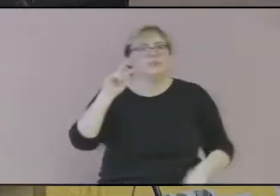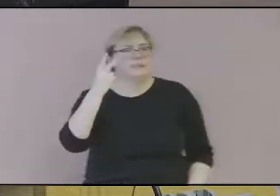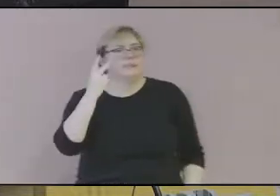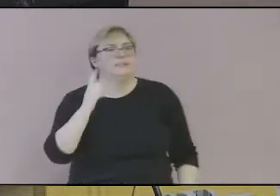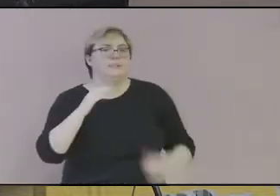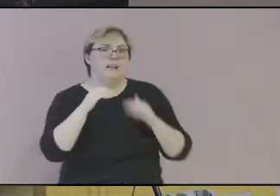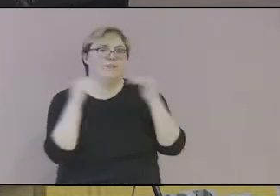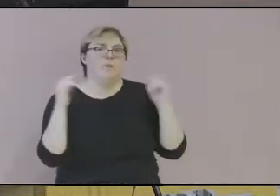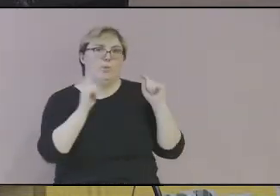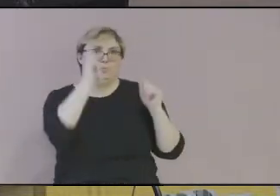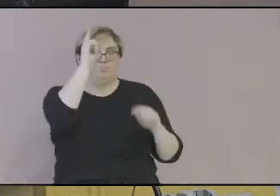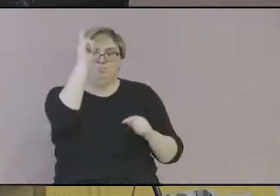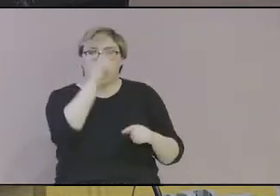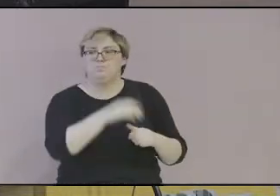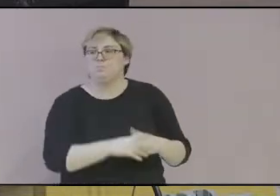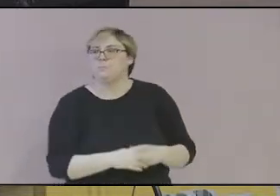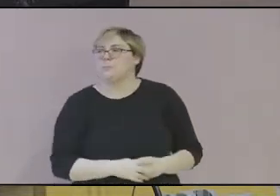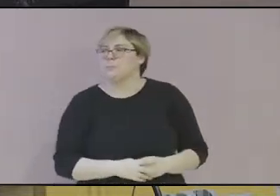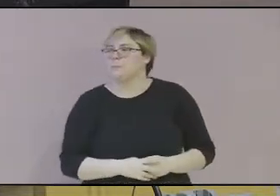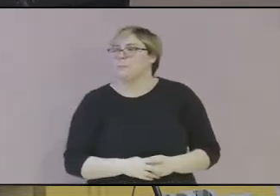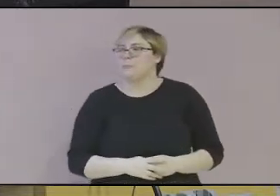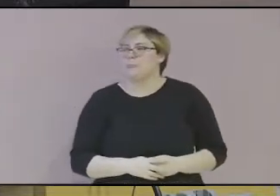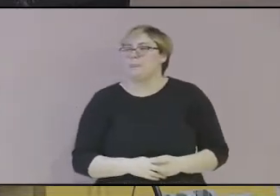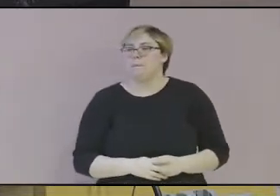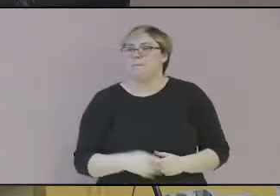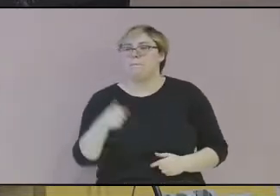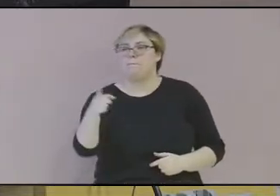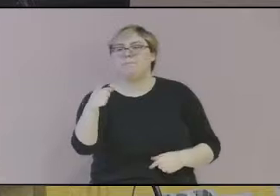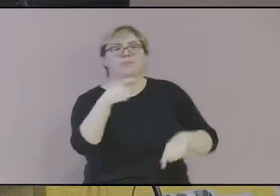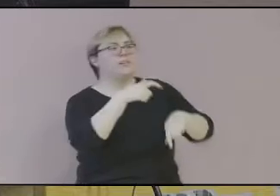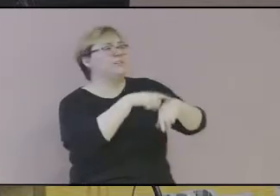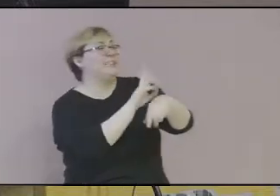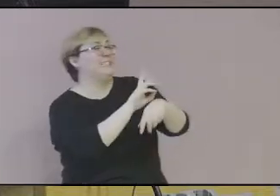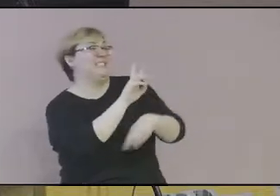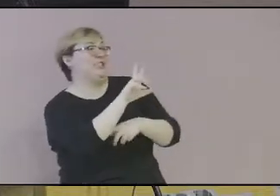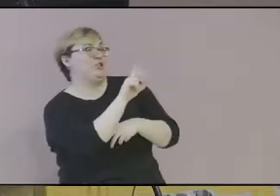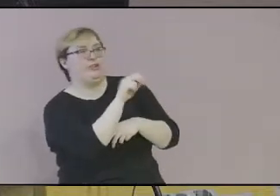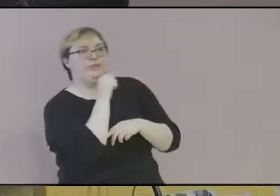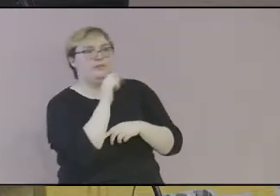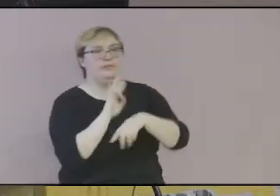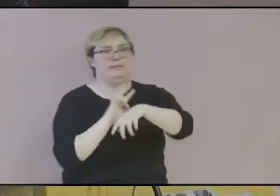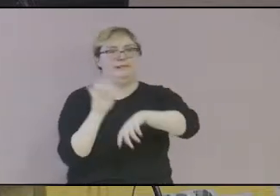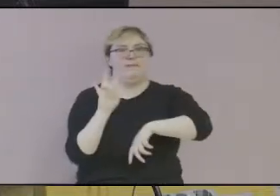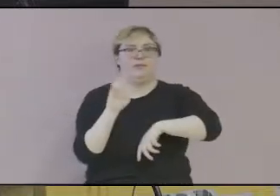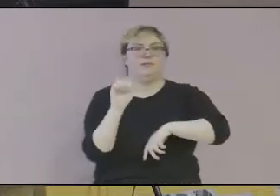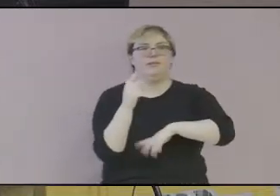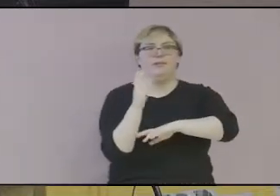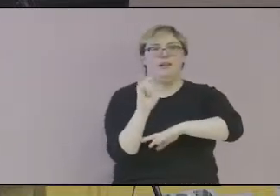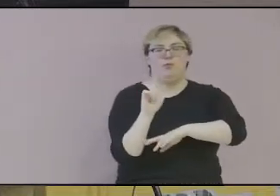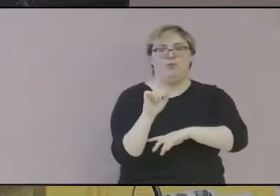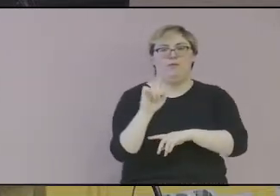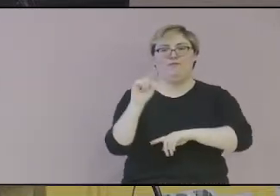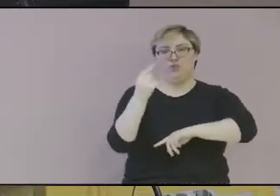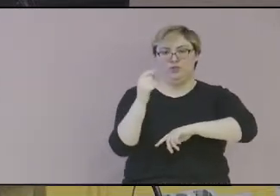building. Thank you. So is at 6:30 on April 1st.